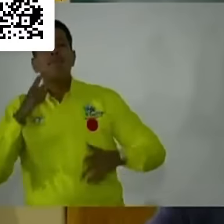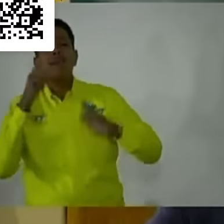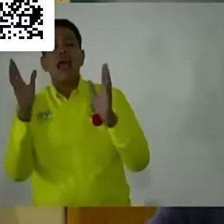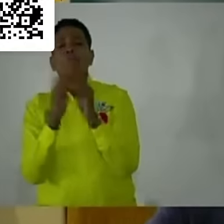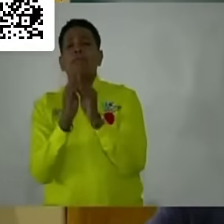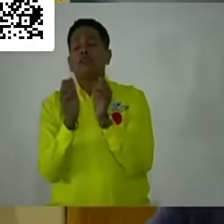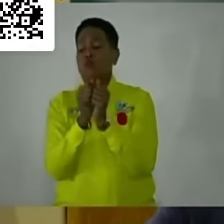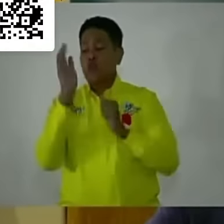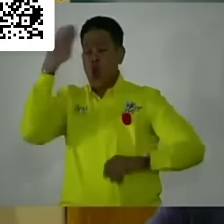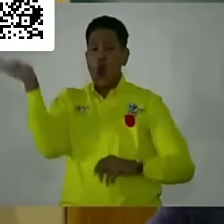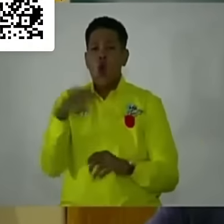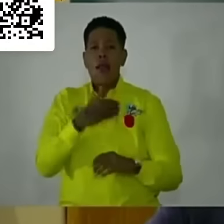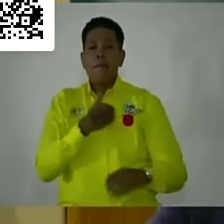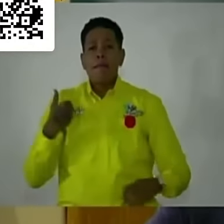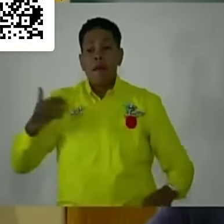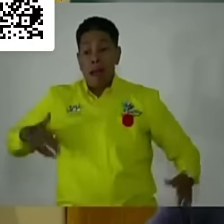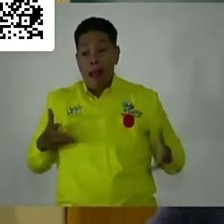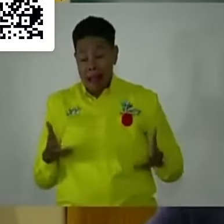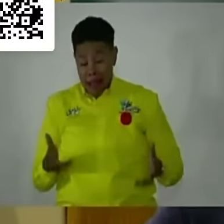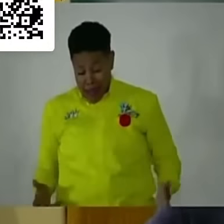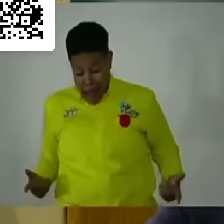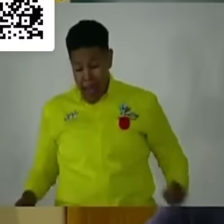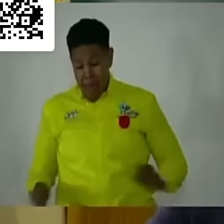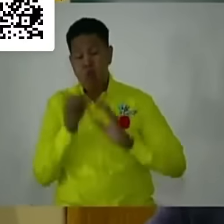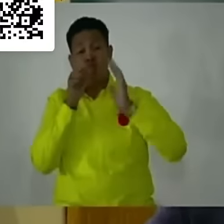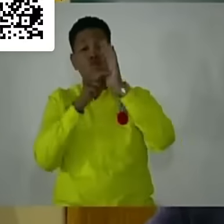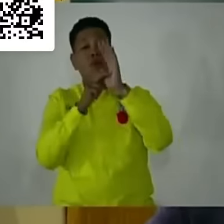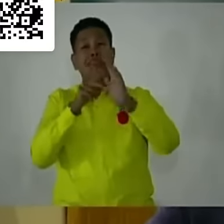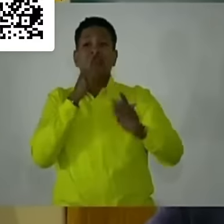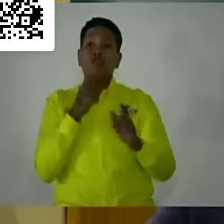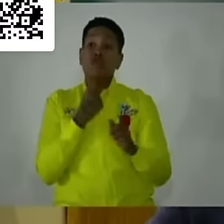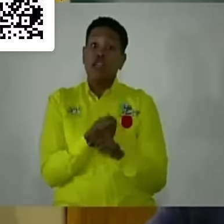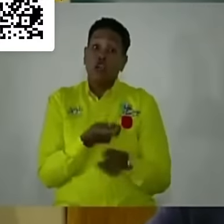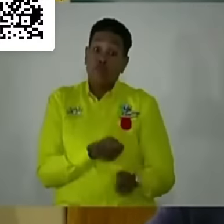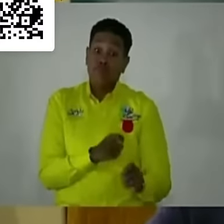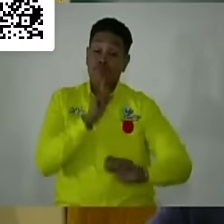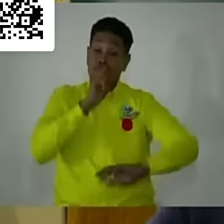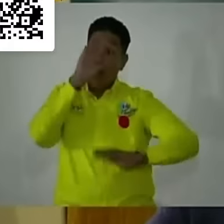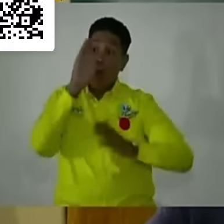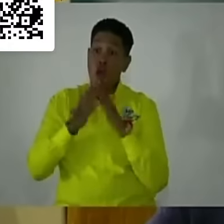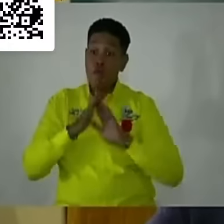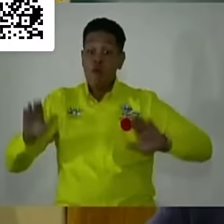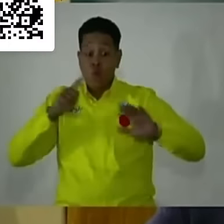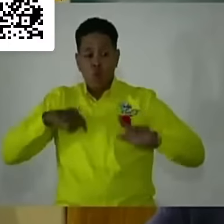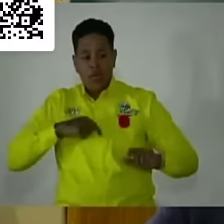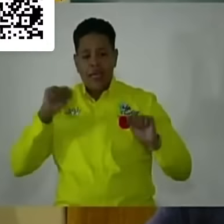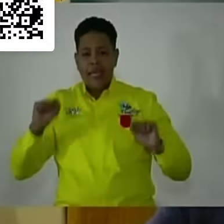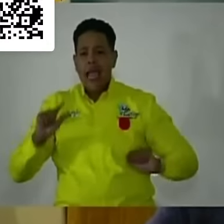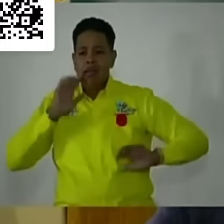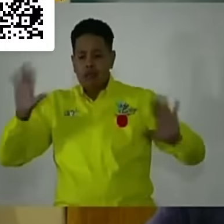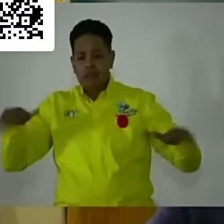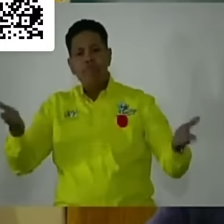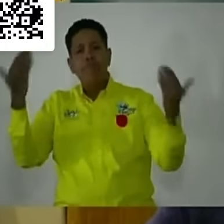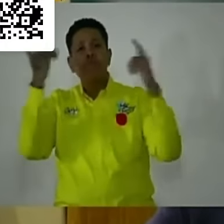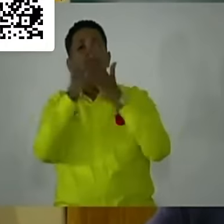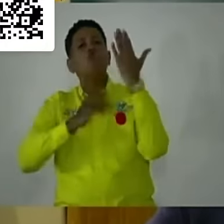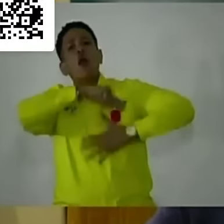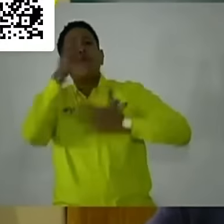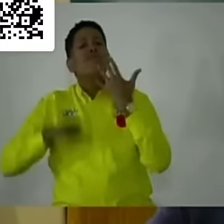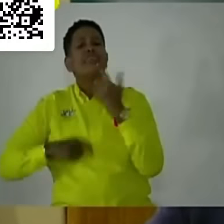with all the members of Parliament who represent mining communities so that we can fetter out some of